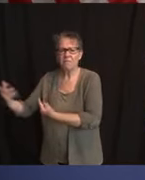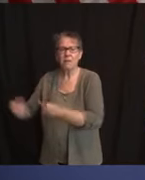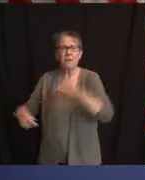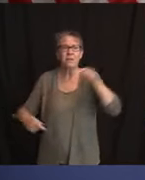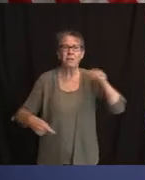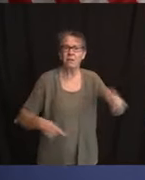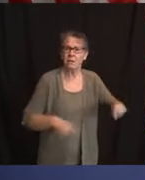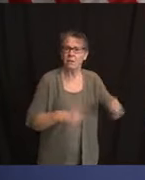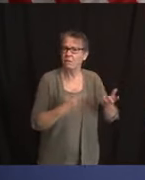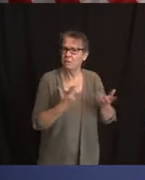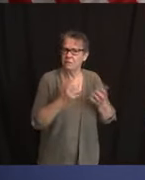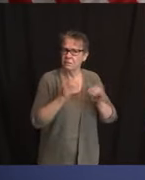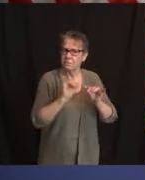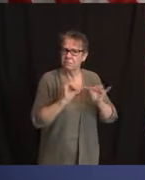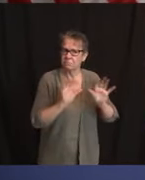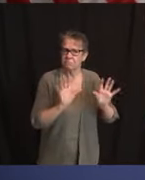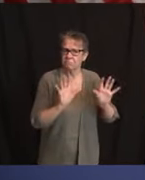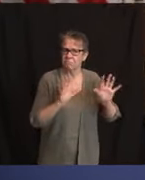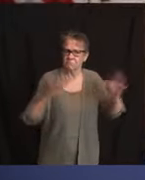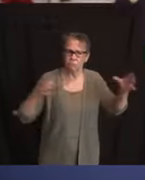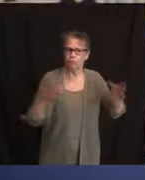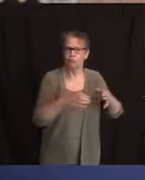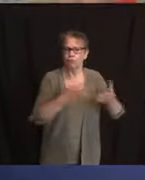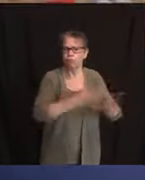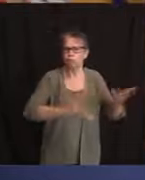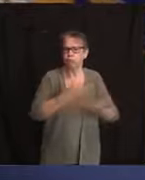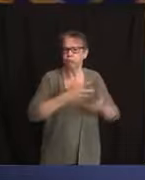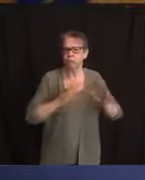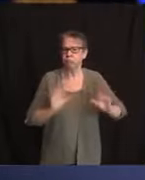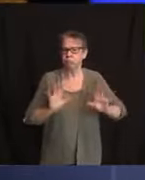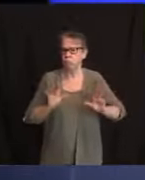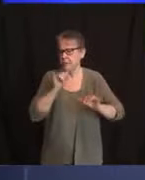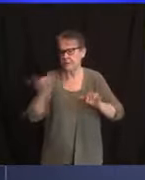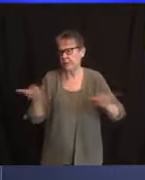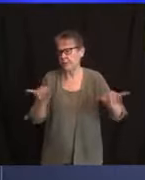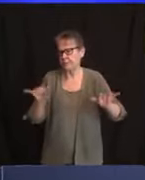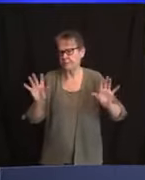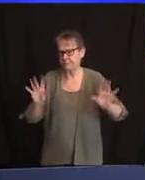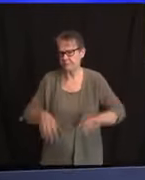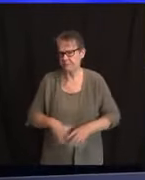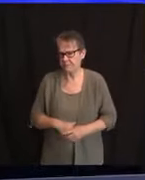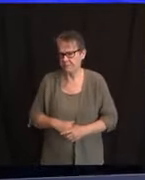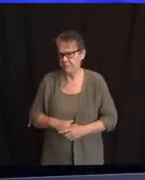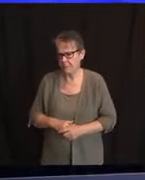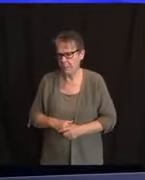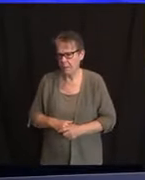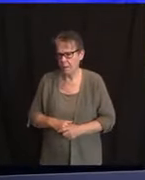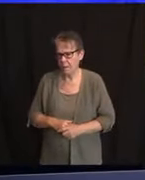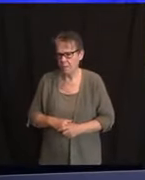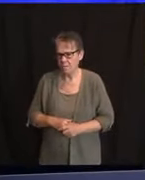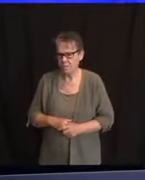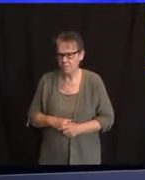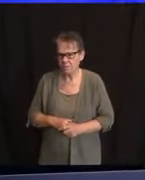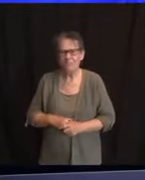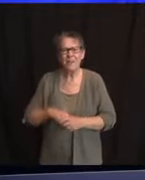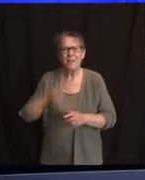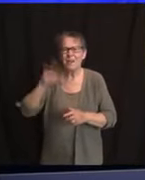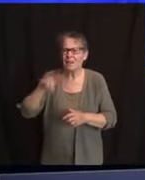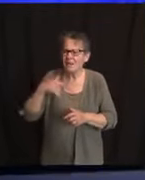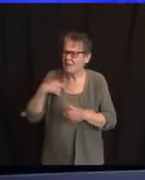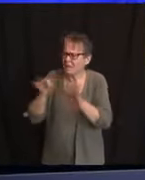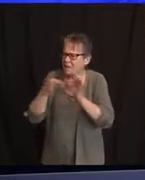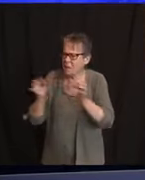if people are not gathering at a school or a central location? I think I'm clarifying it here now. A wave parade that does not summon